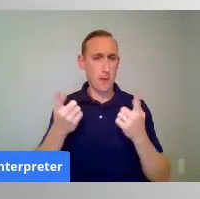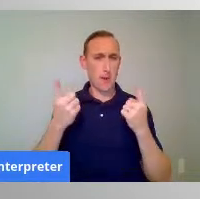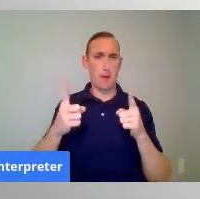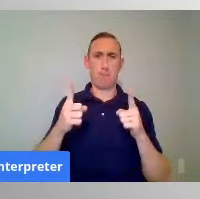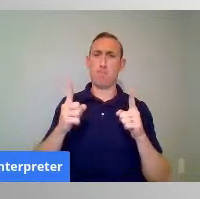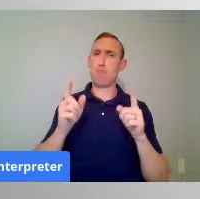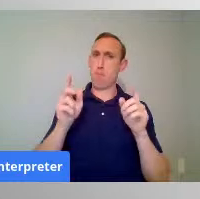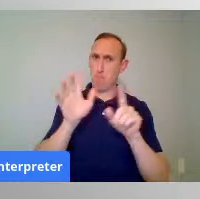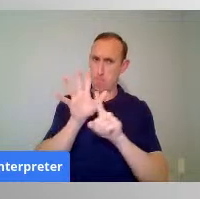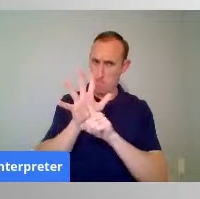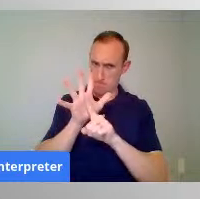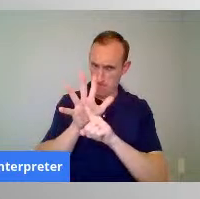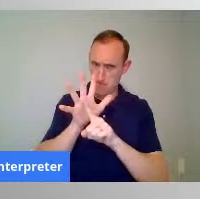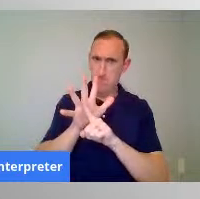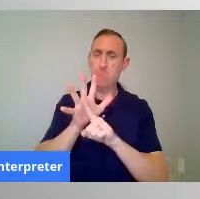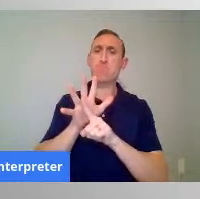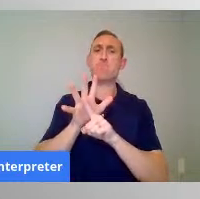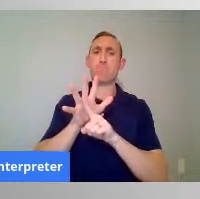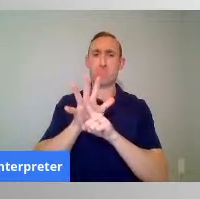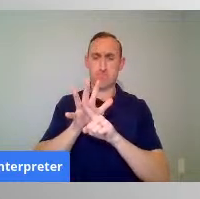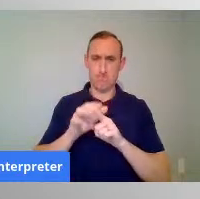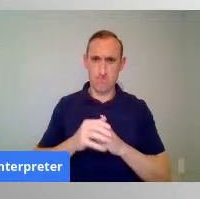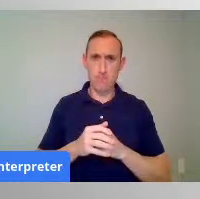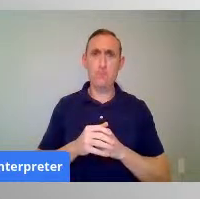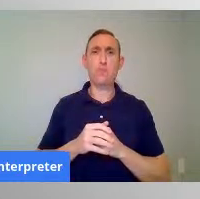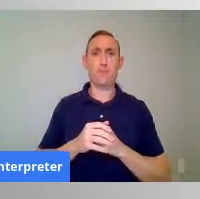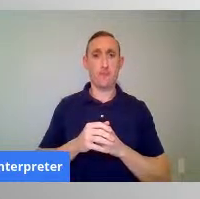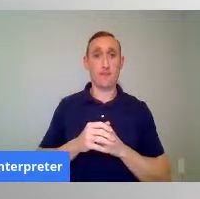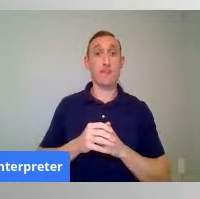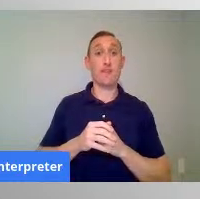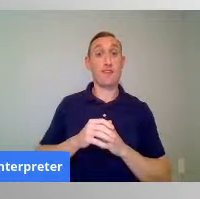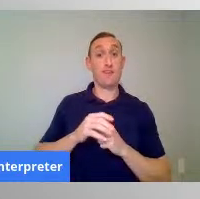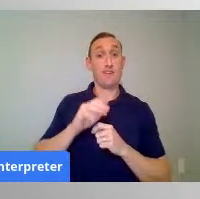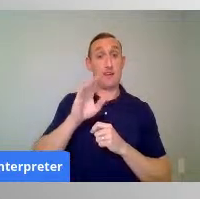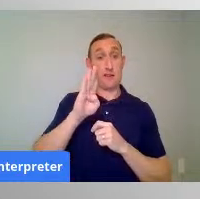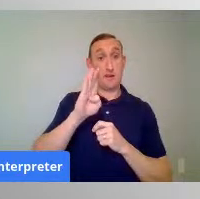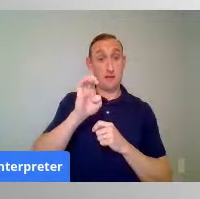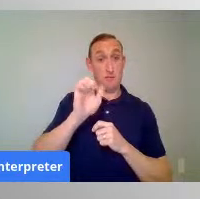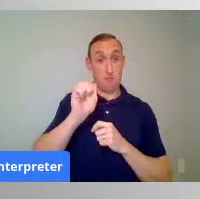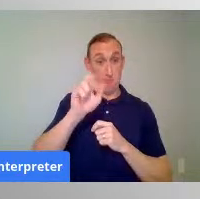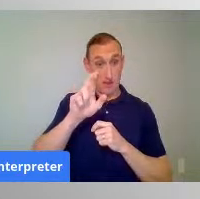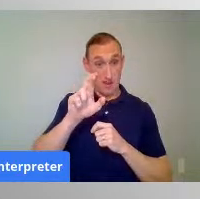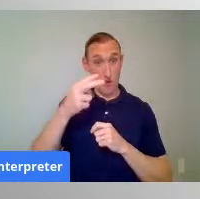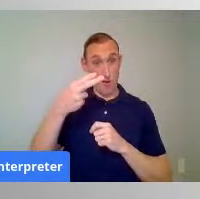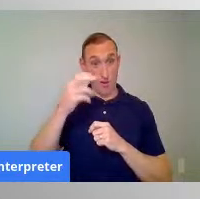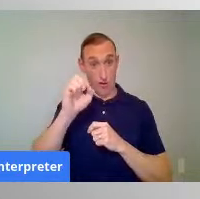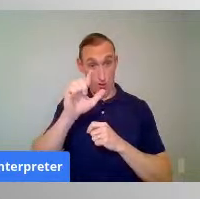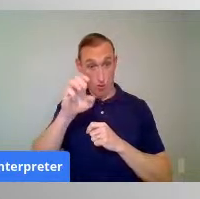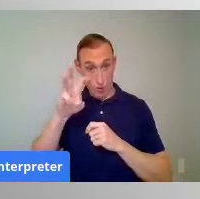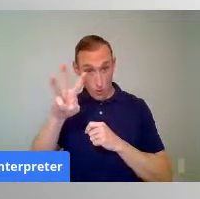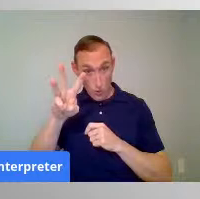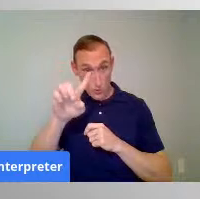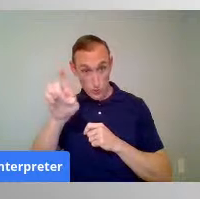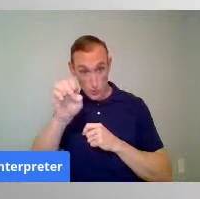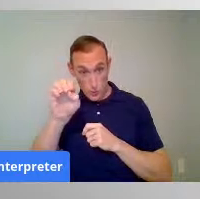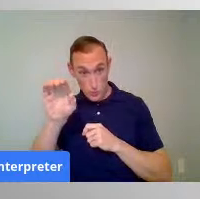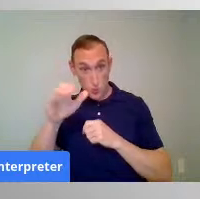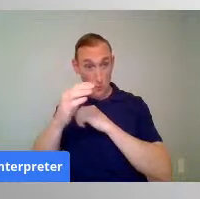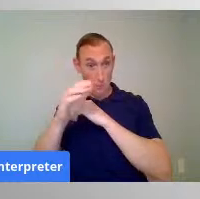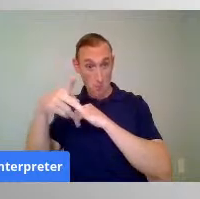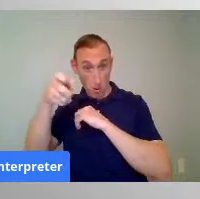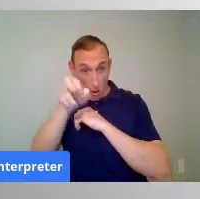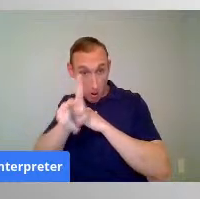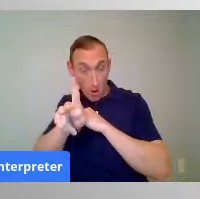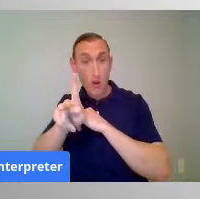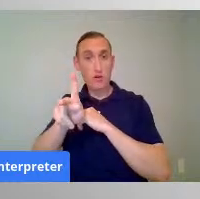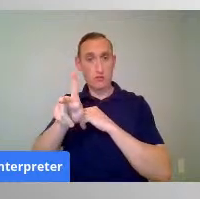and Bear Hollow Zoo being one of them, began dabbling in some toddler programs. Some mommy and me programs is what they